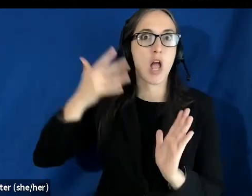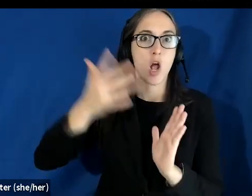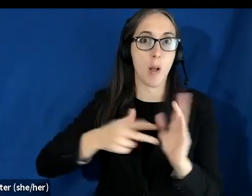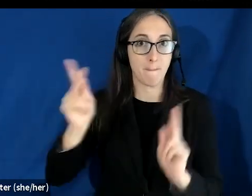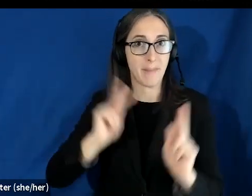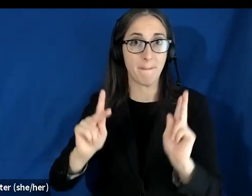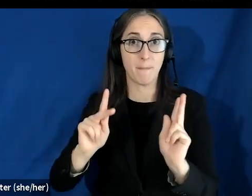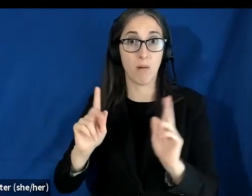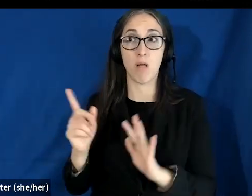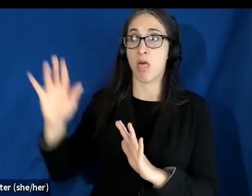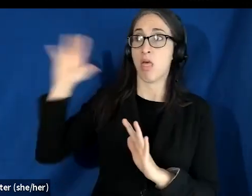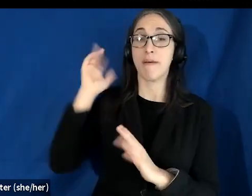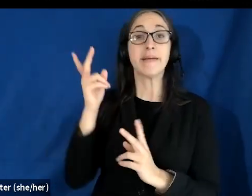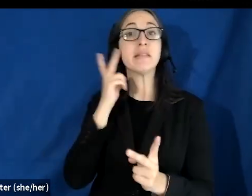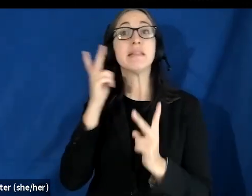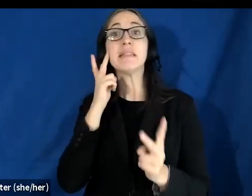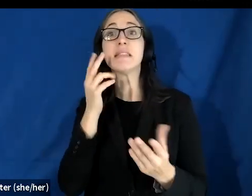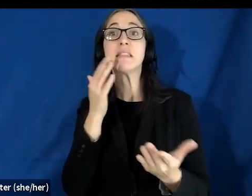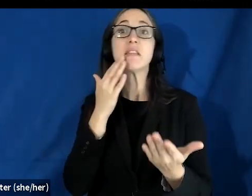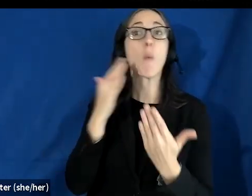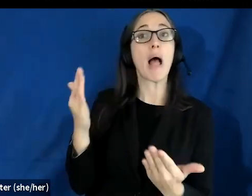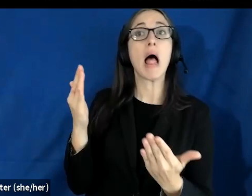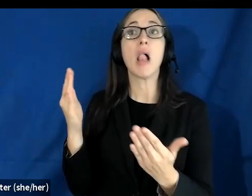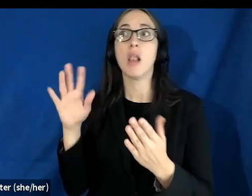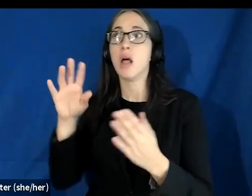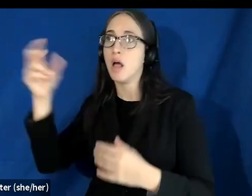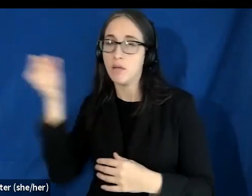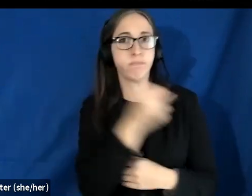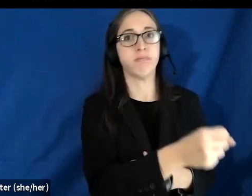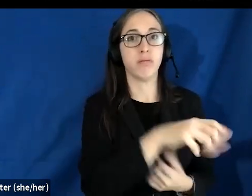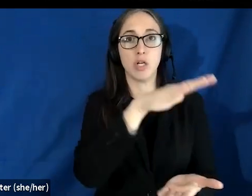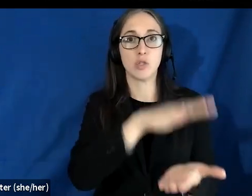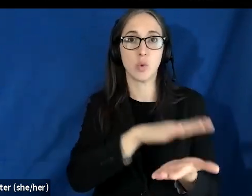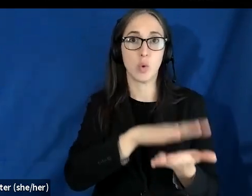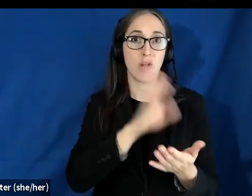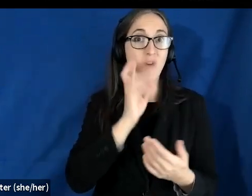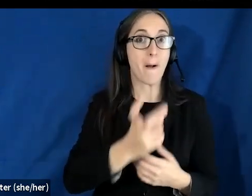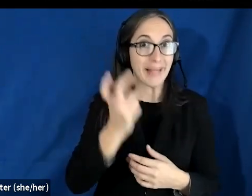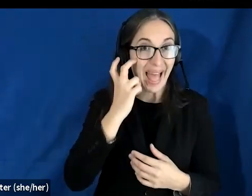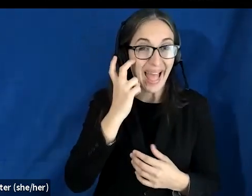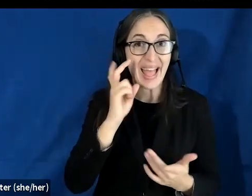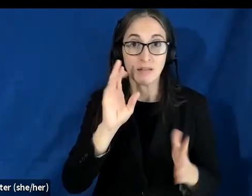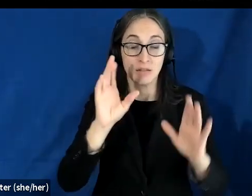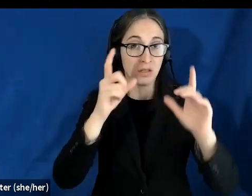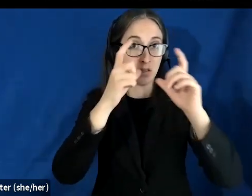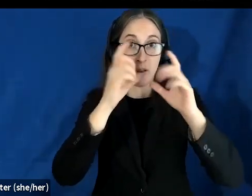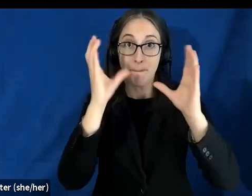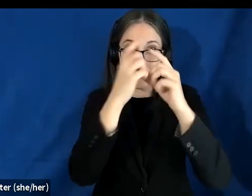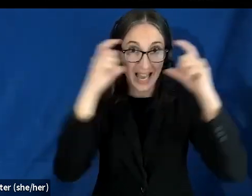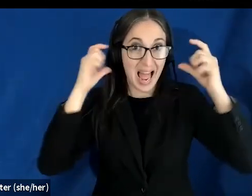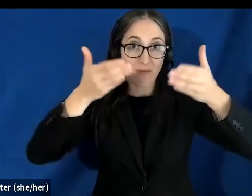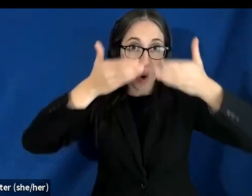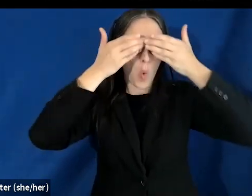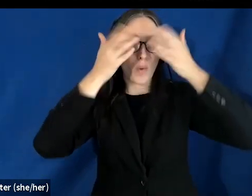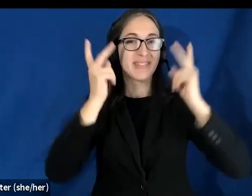very well to training at the School for the Blind, where you're covered with a blindfold. You don't see anything at all. Where I learned how